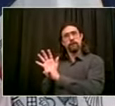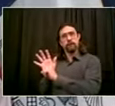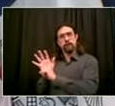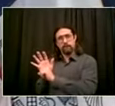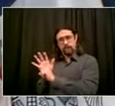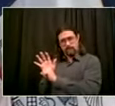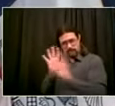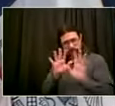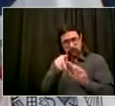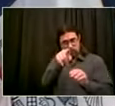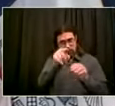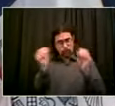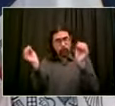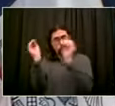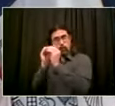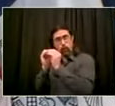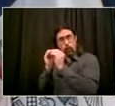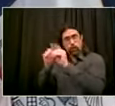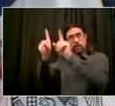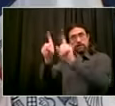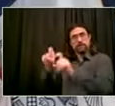bit of both, Jacob. I think